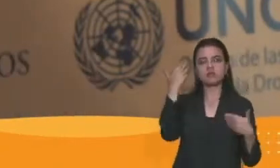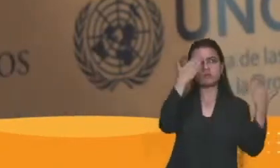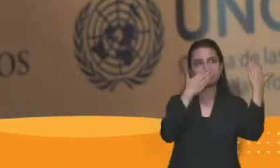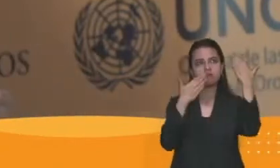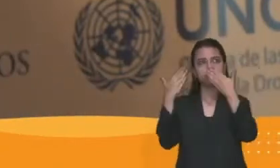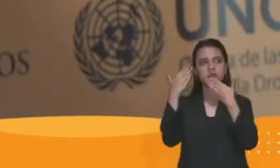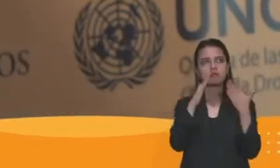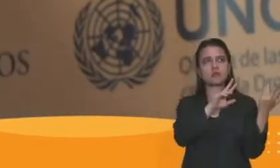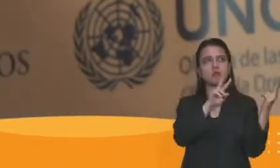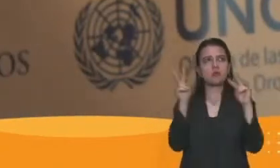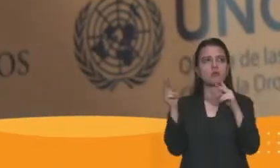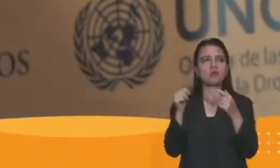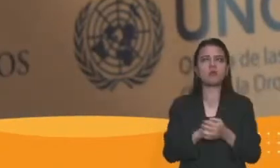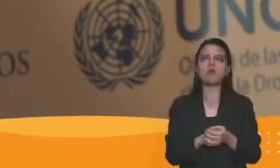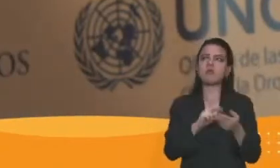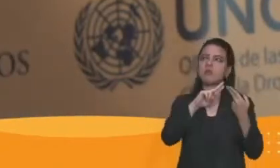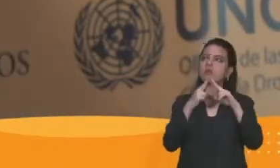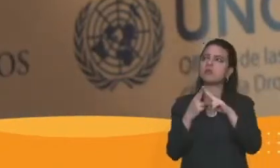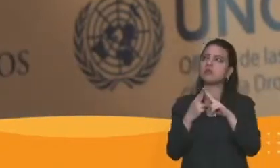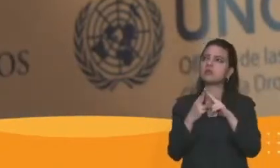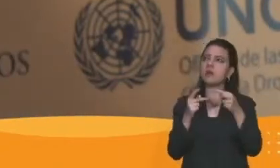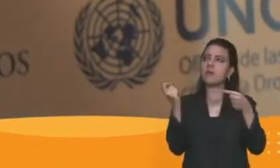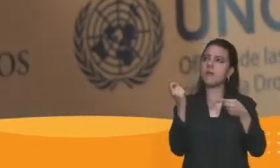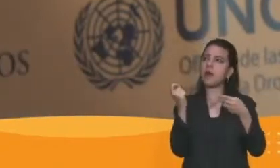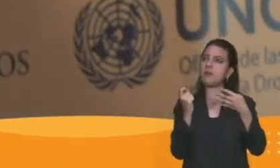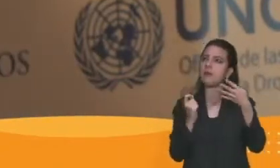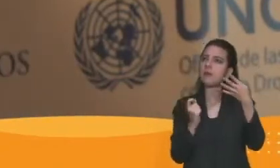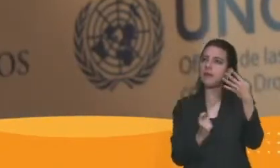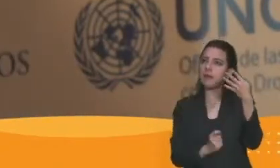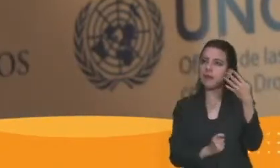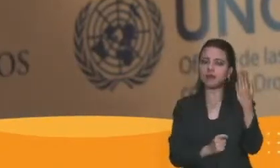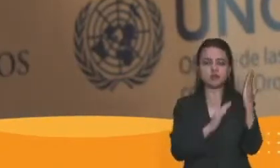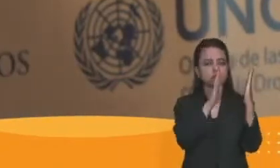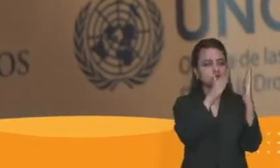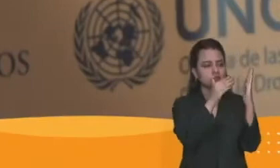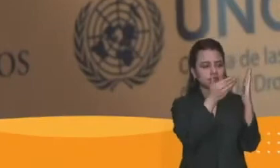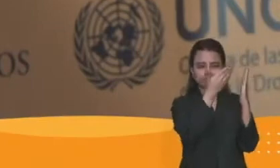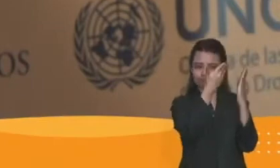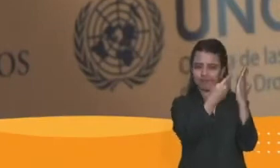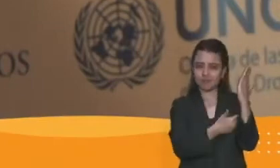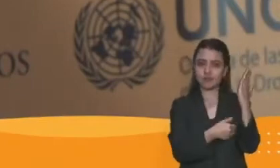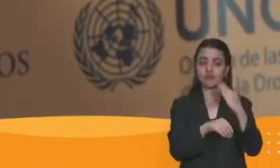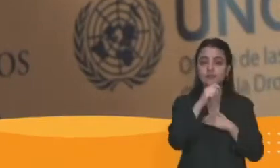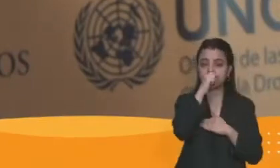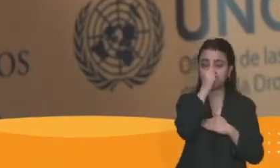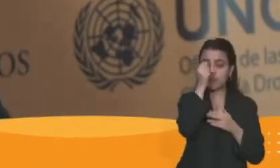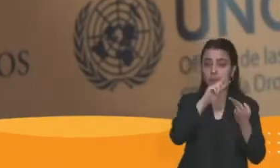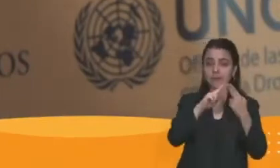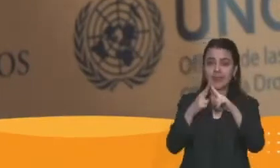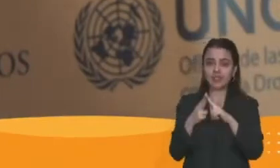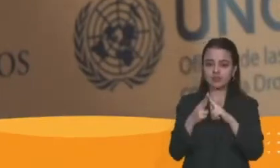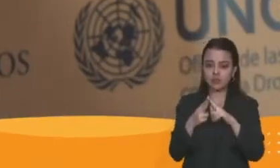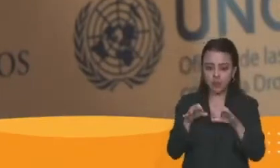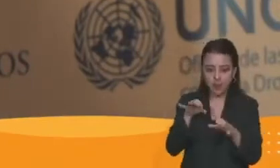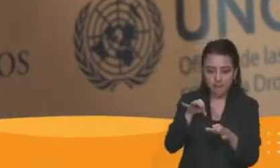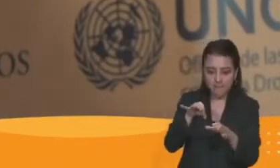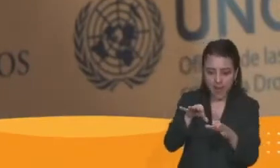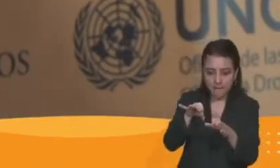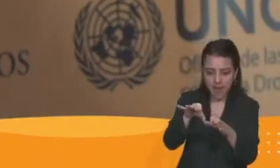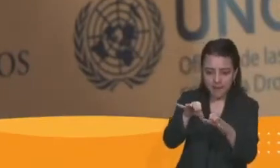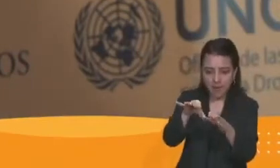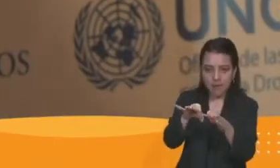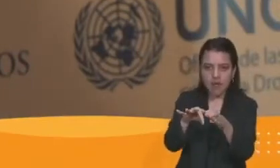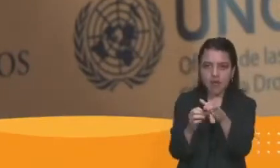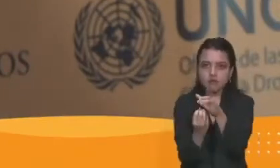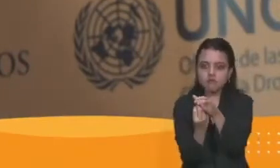illicit exploitation and these evidence that we have in the report with all the coca crops,